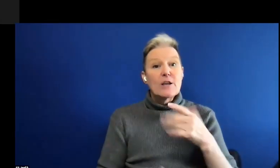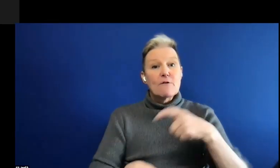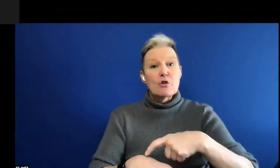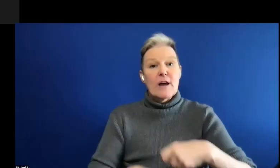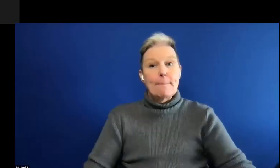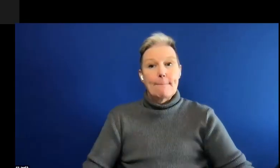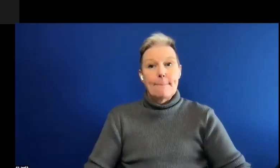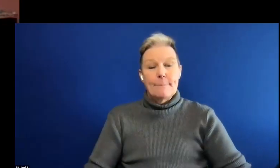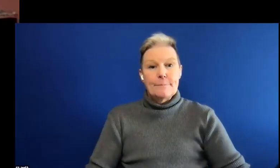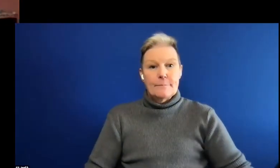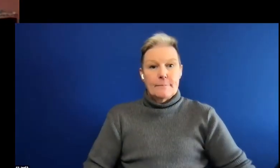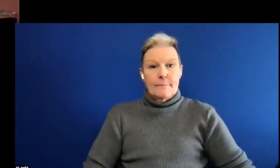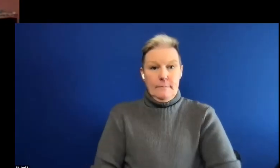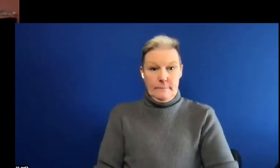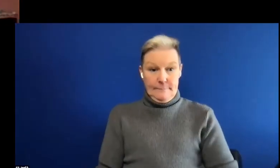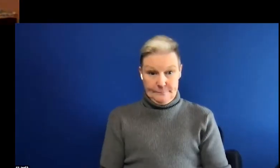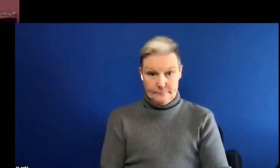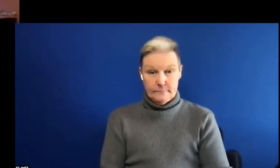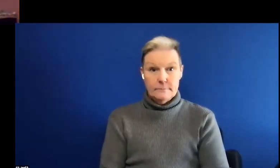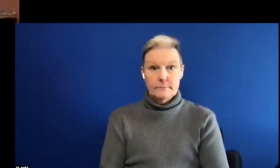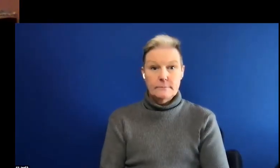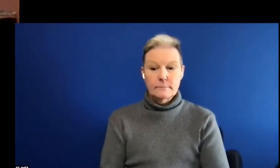time. All right, thank you.